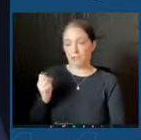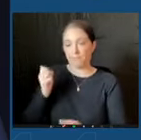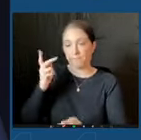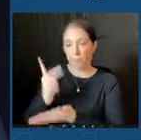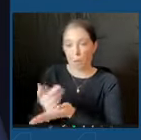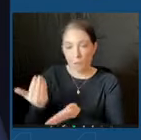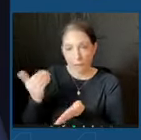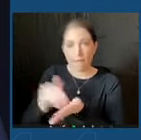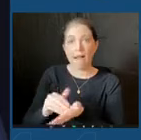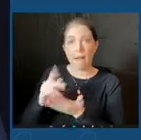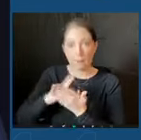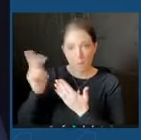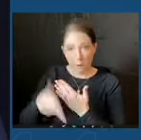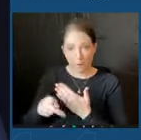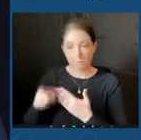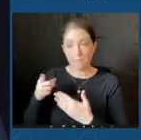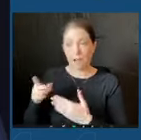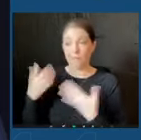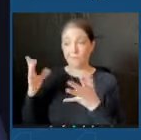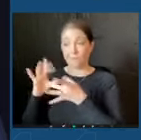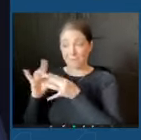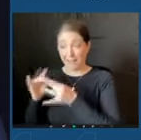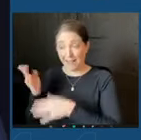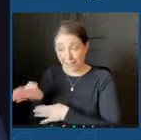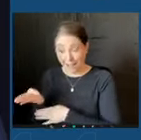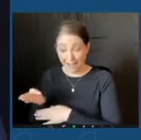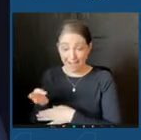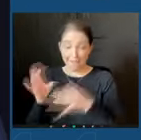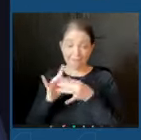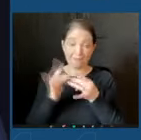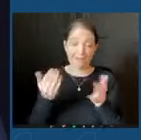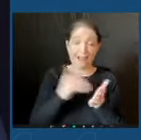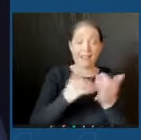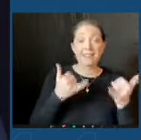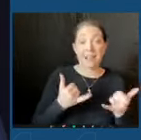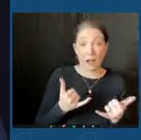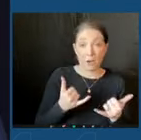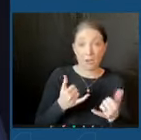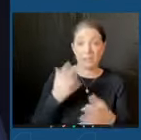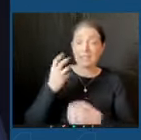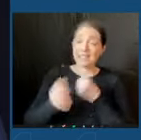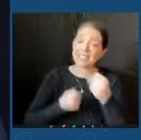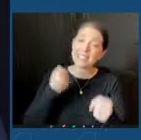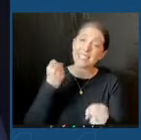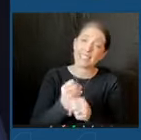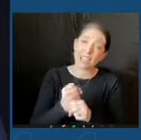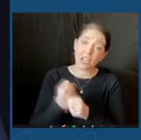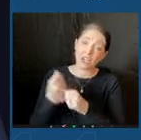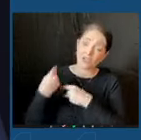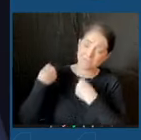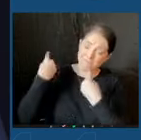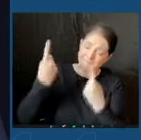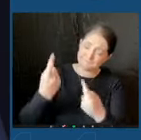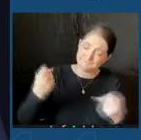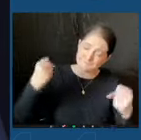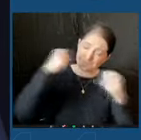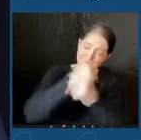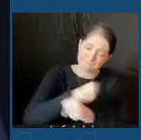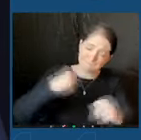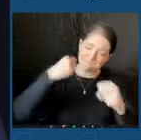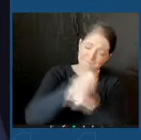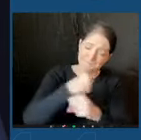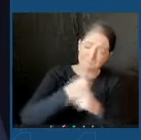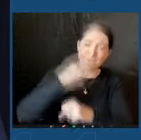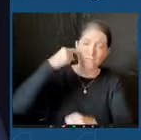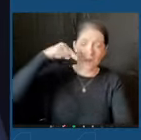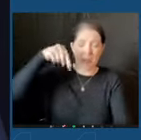then, and I say it again now. After years of fighting for this historic moment, I